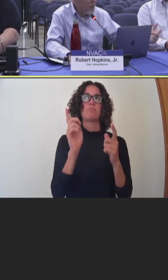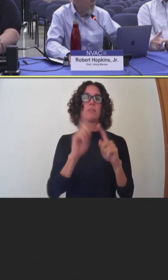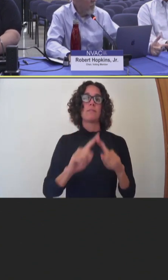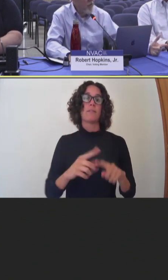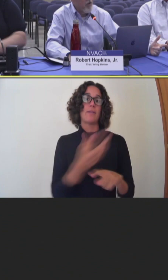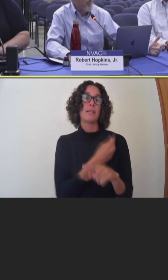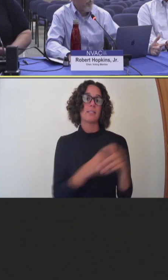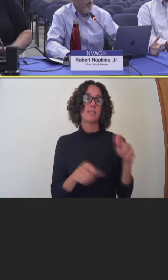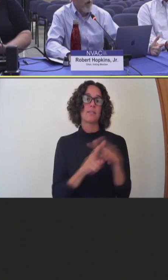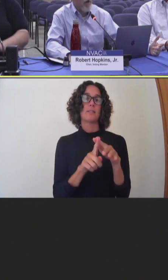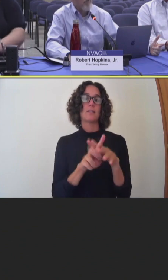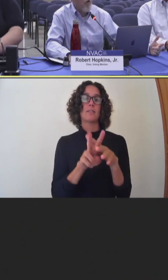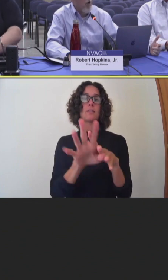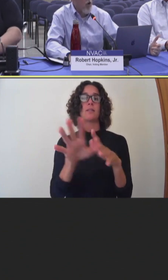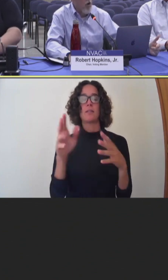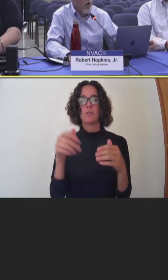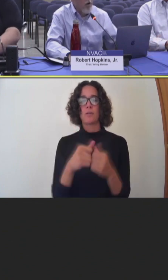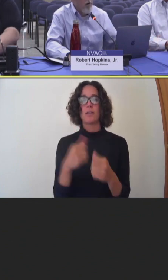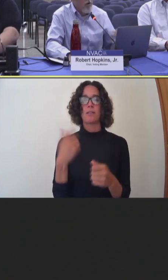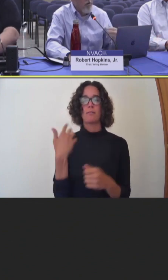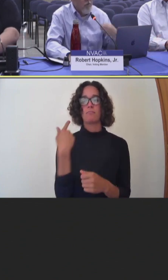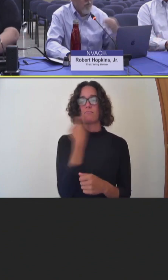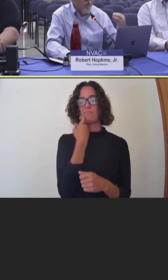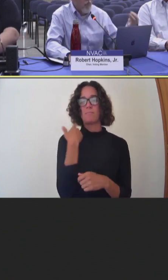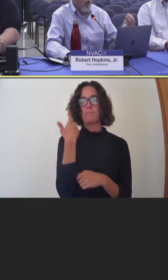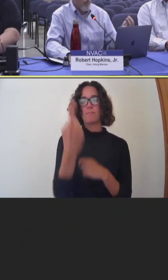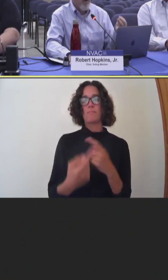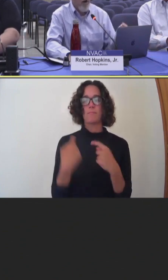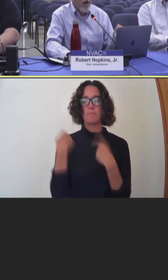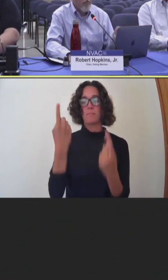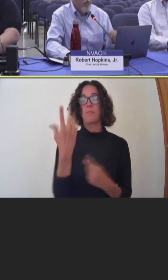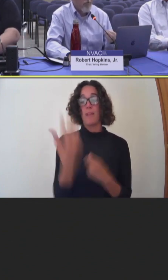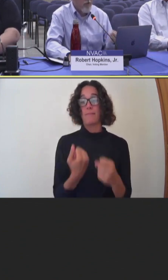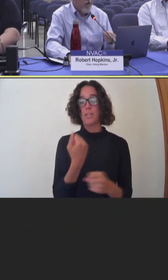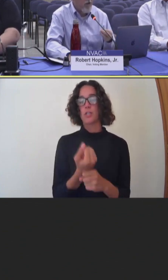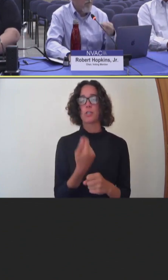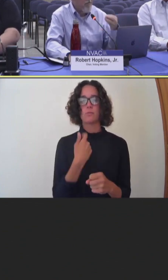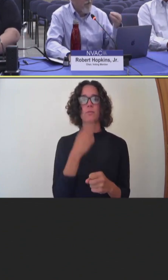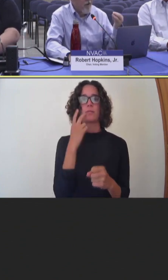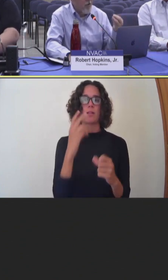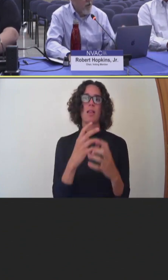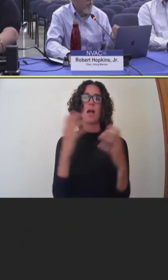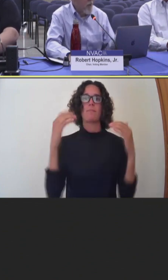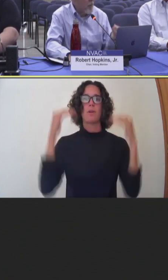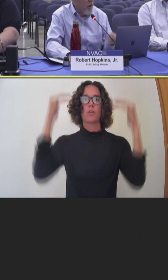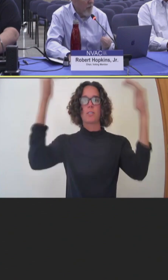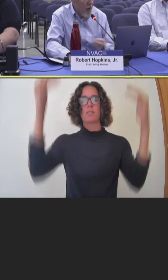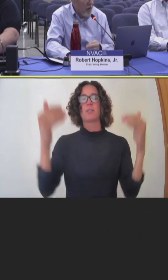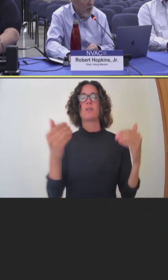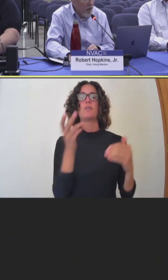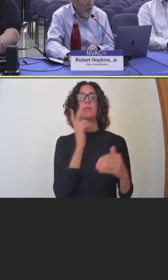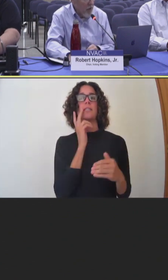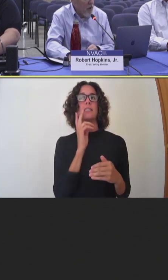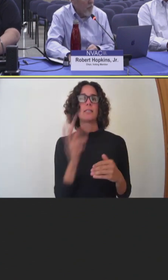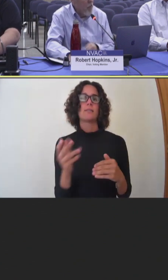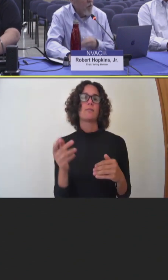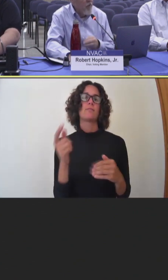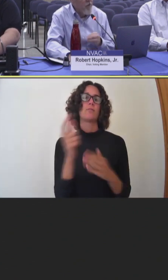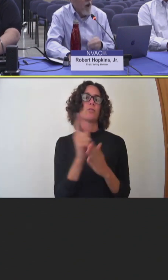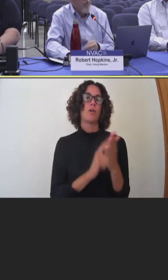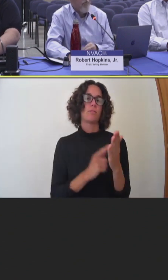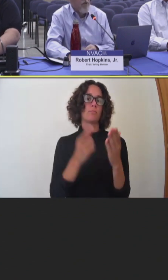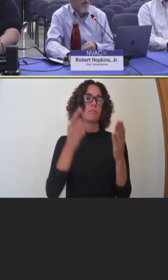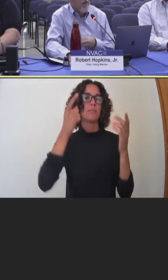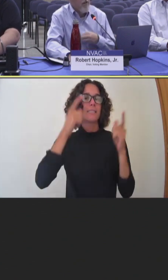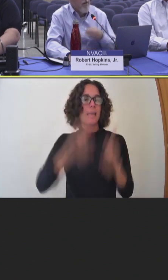Passive immunization products are somewhat realized. We've seen nirsevimab come out, but we have